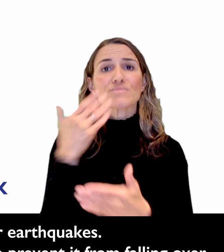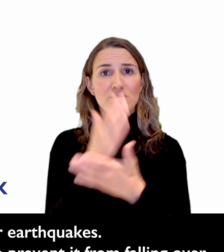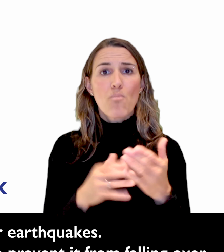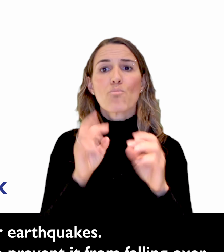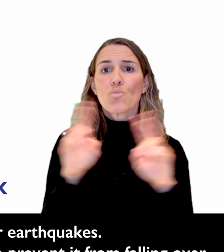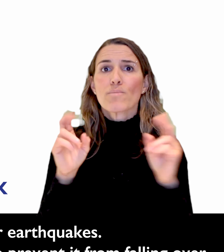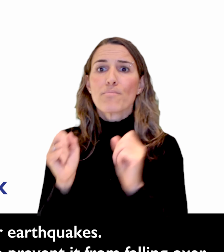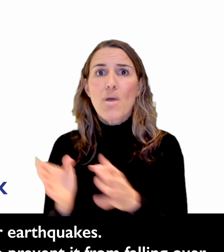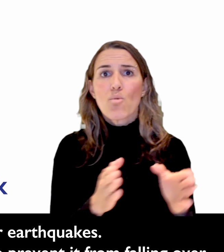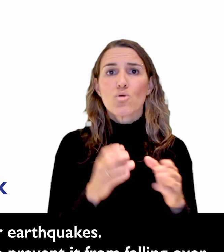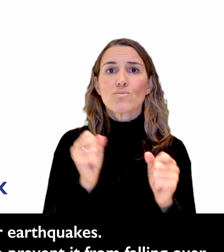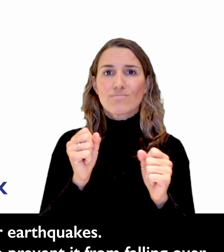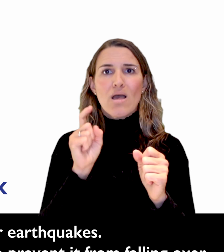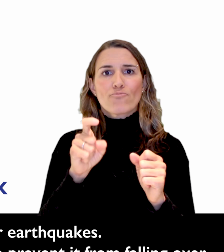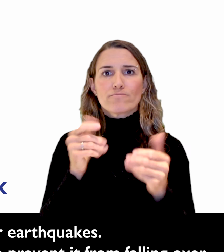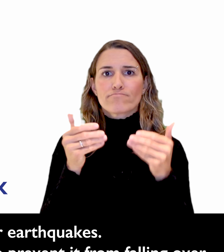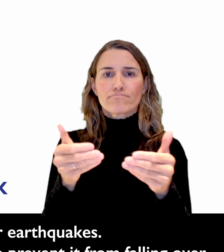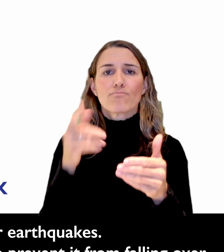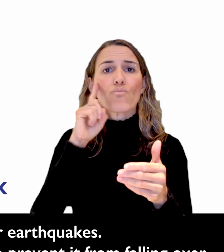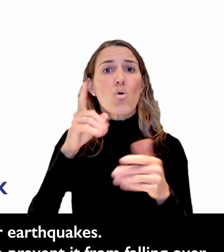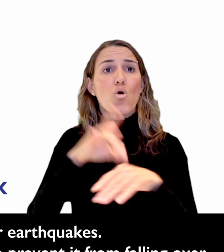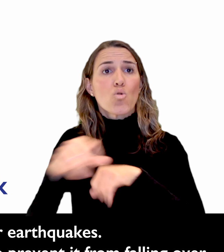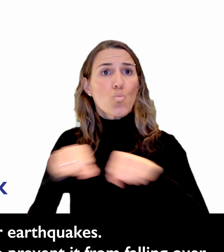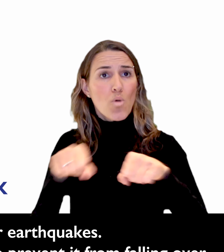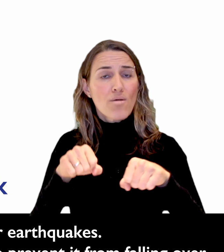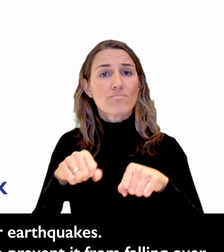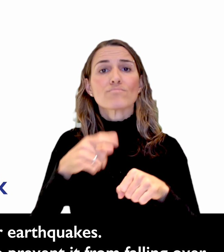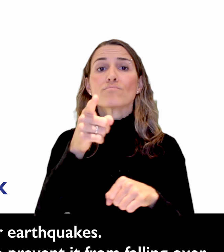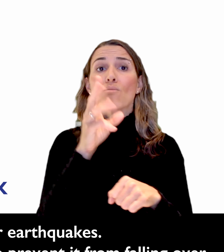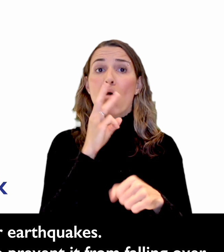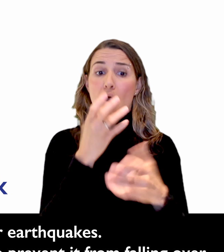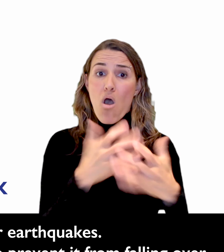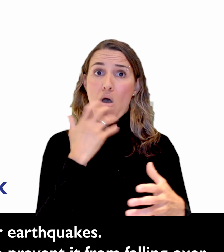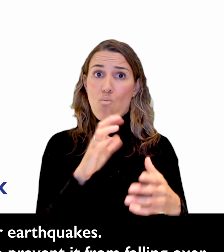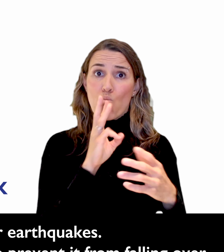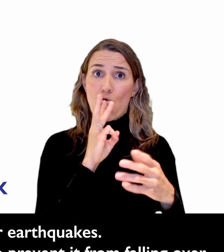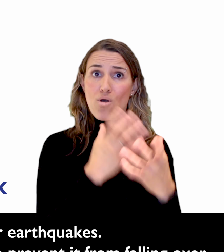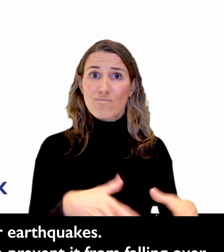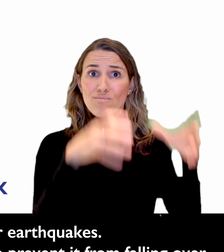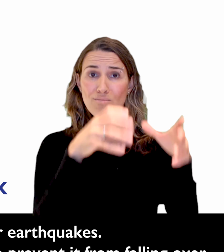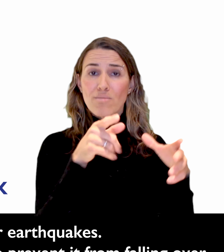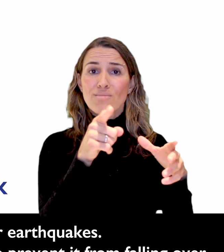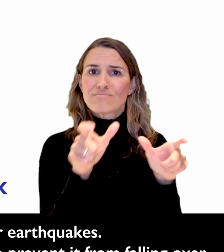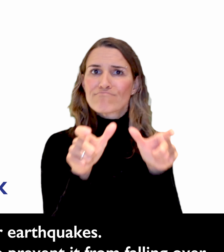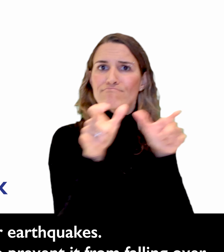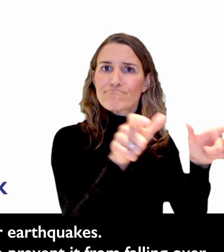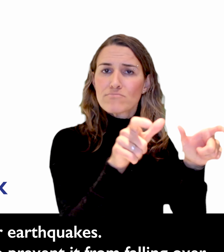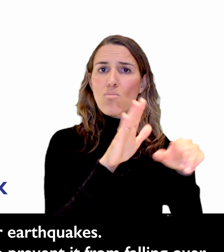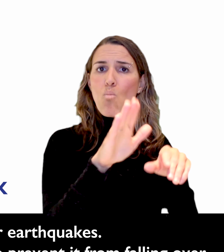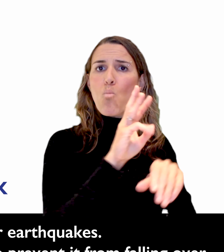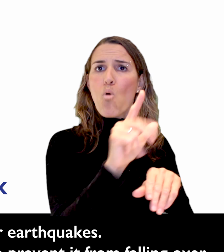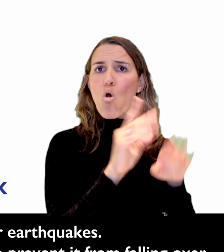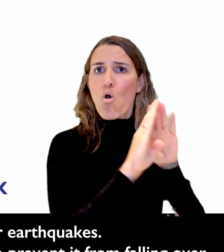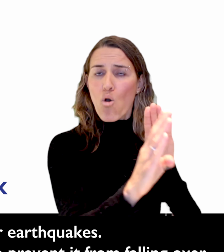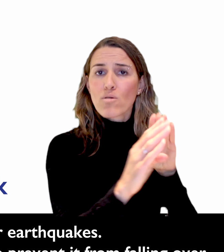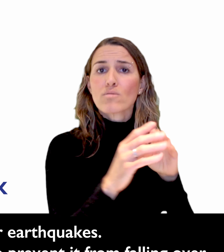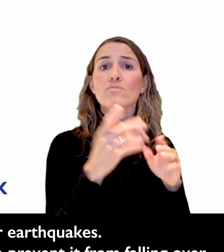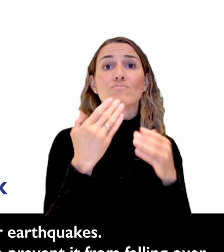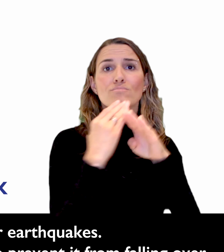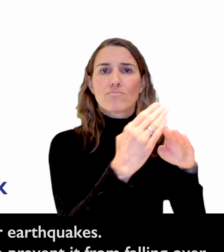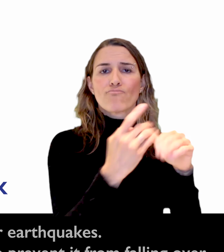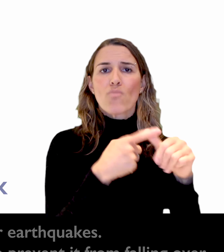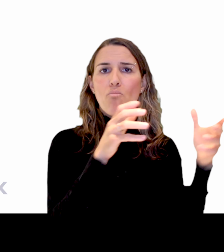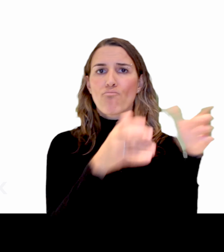There are some preparations to make for earthquakes. Secure your hot water tank to the studs in your walls to prevent it from